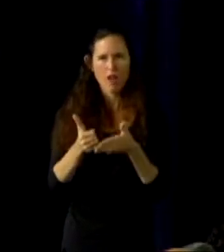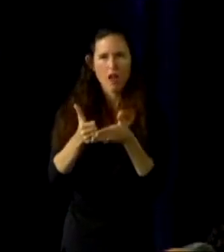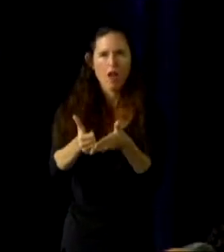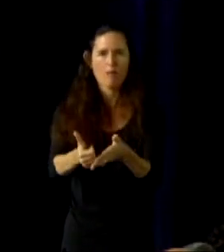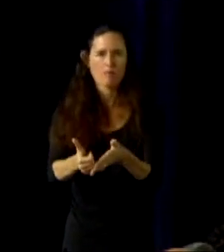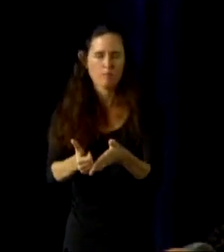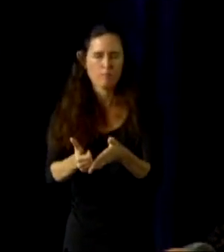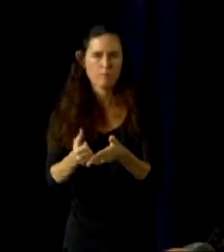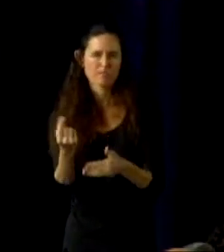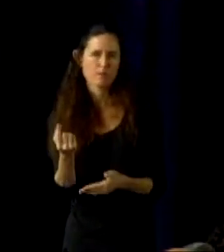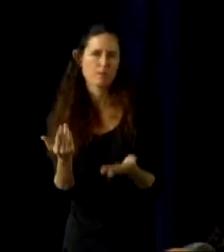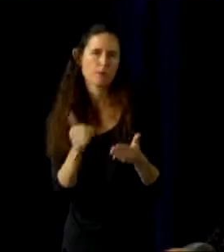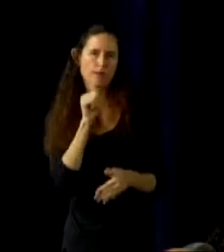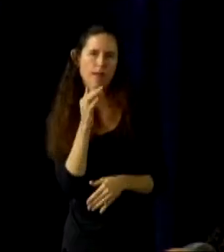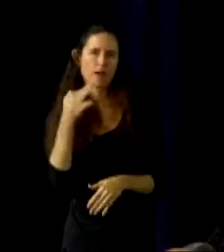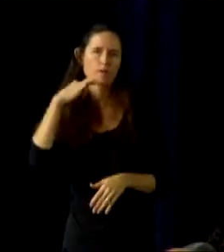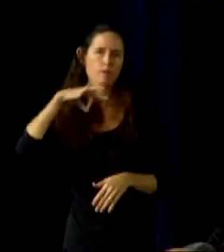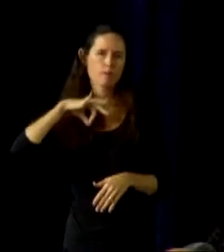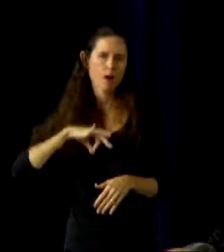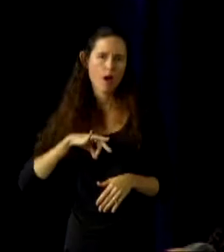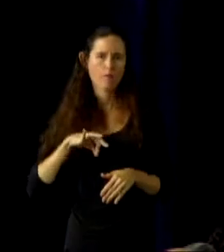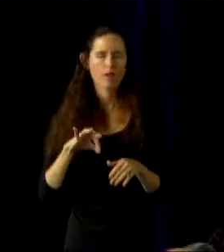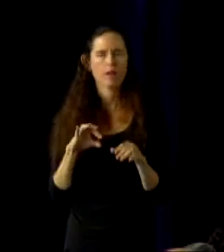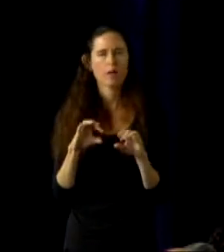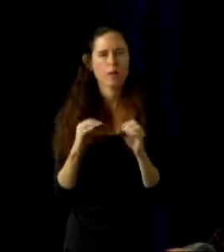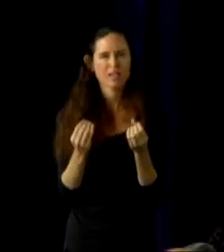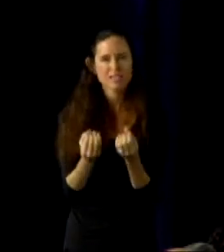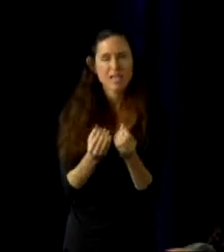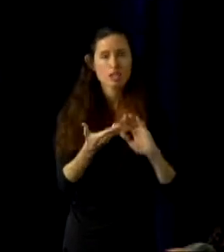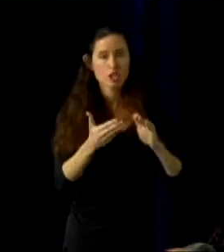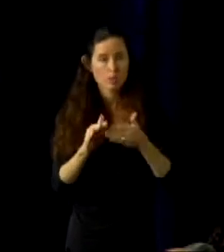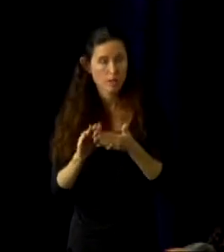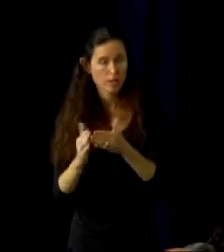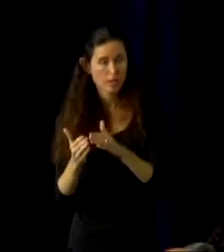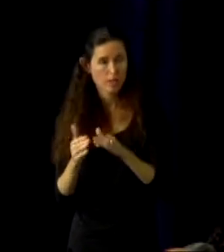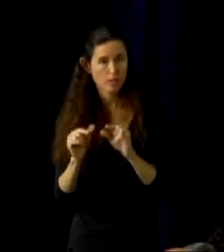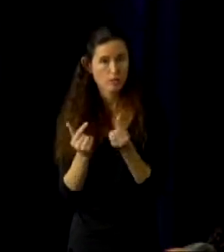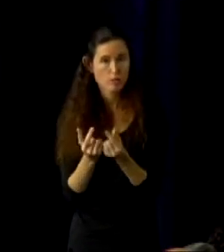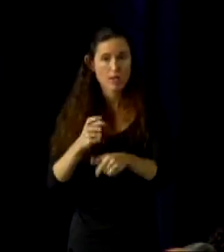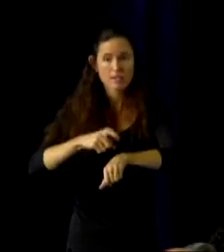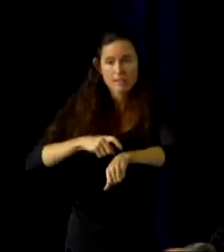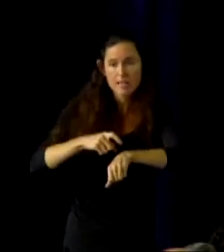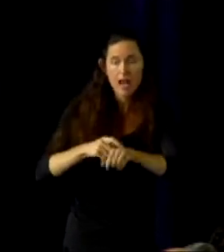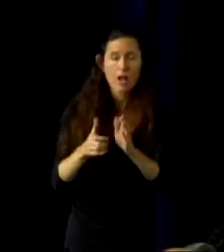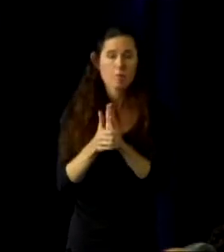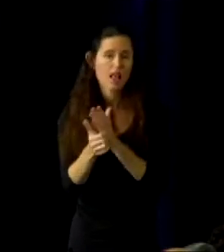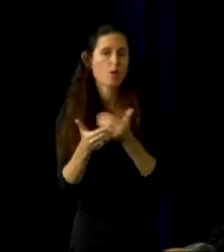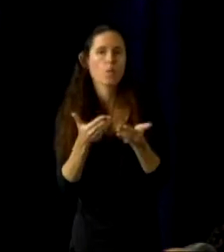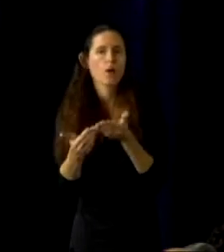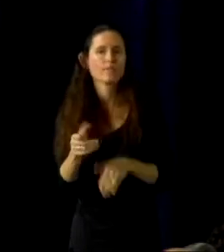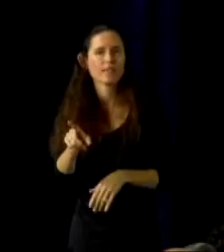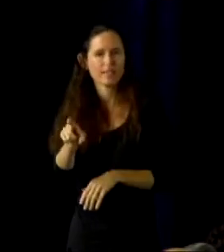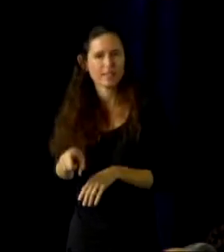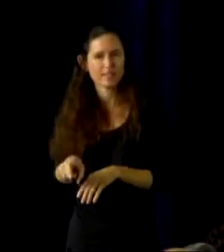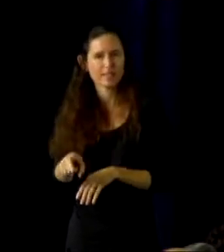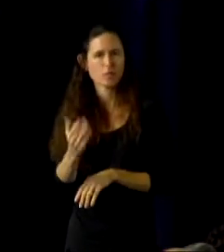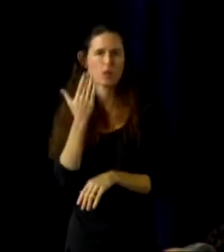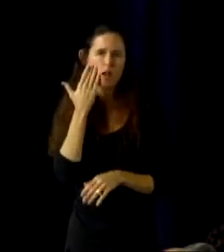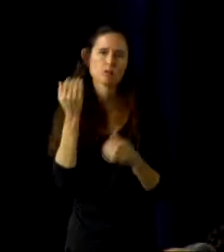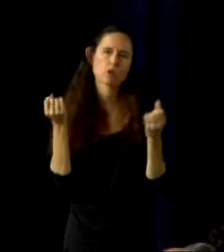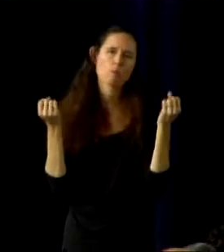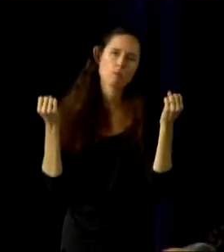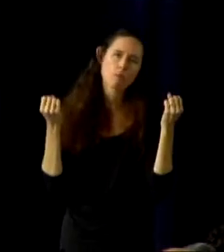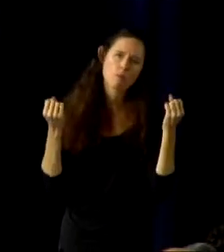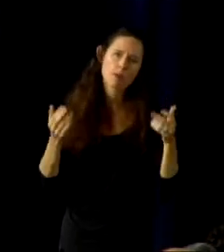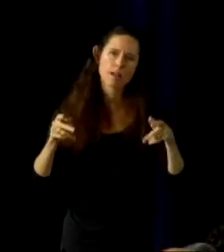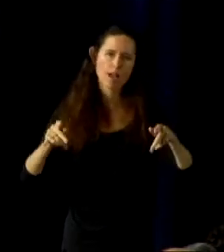a nonprofit organization or a community group, with our time, our treasure, our talent, whatever it might be, because we know there are so many